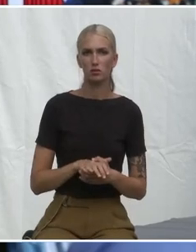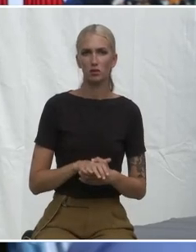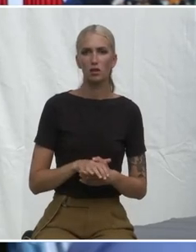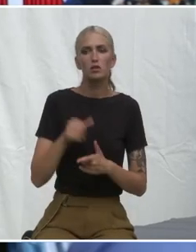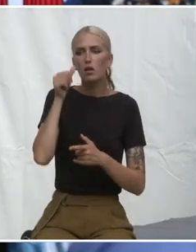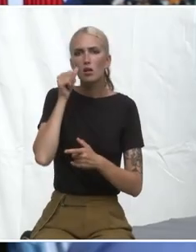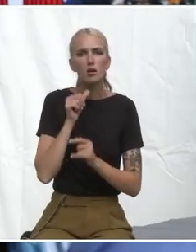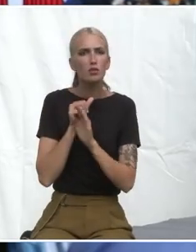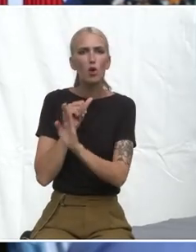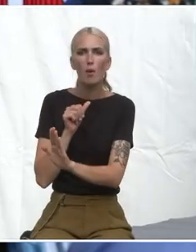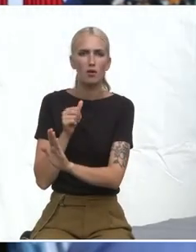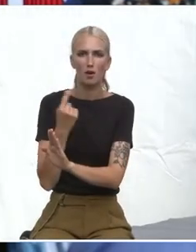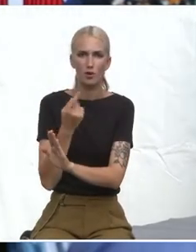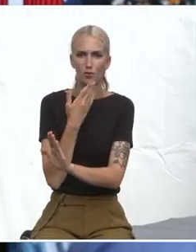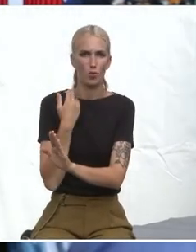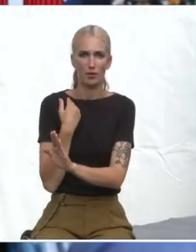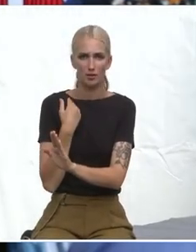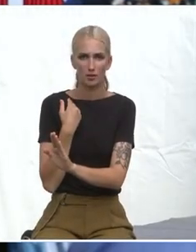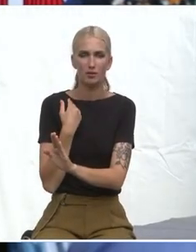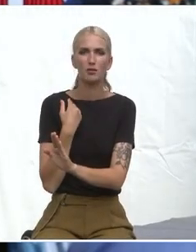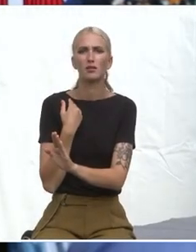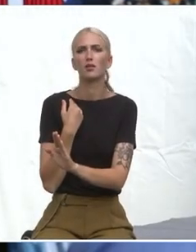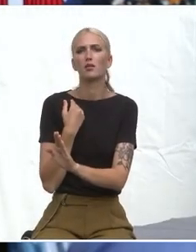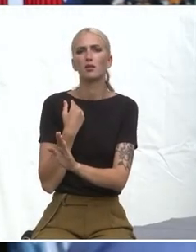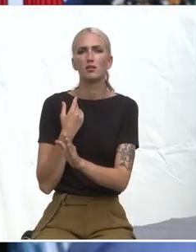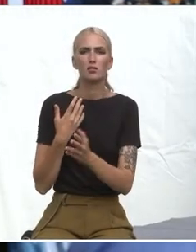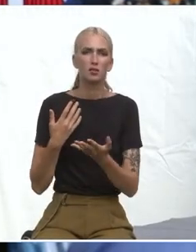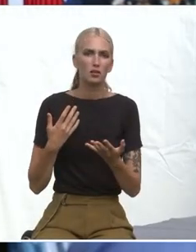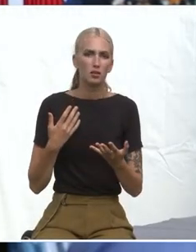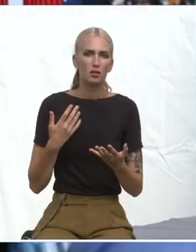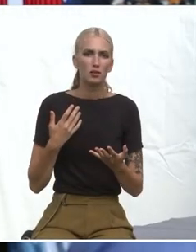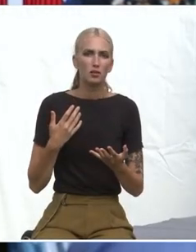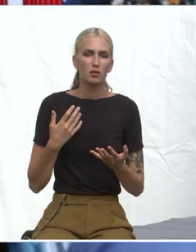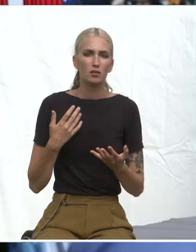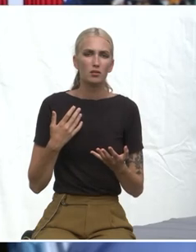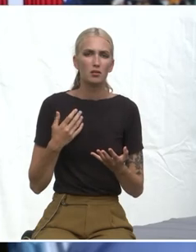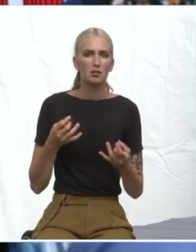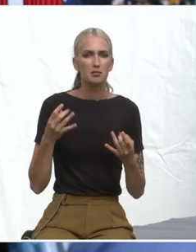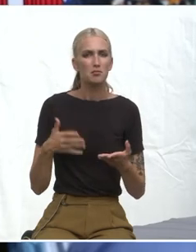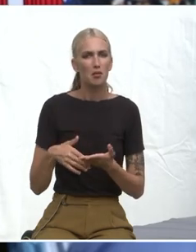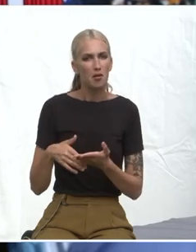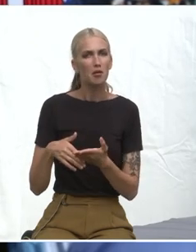women, getting men in, talking about practical issues helping them coping with